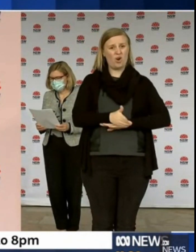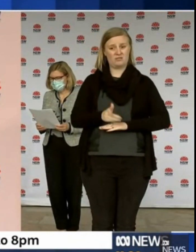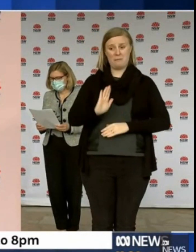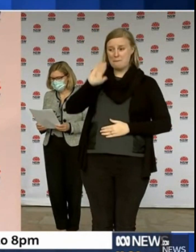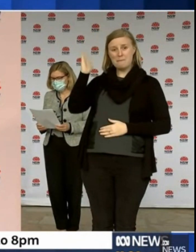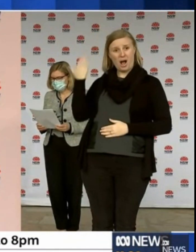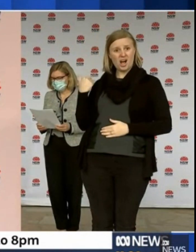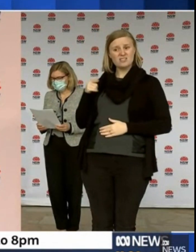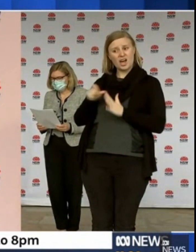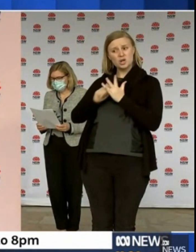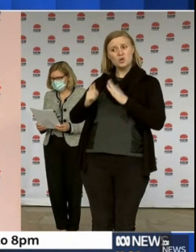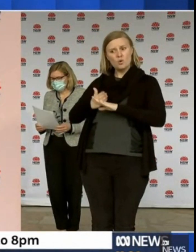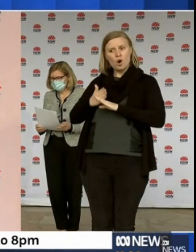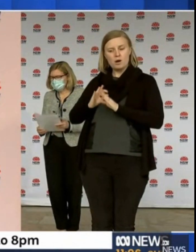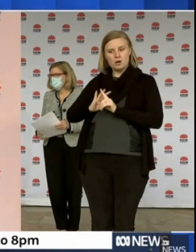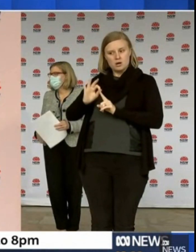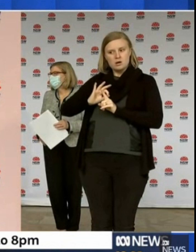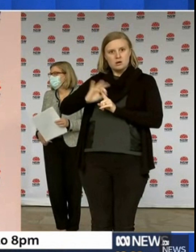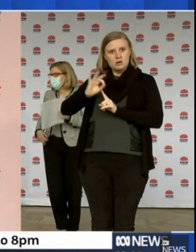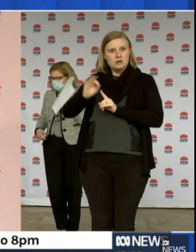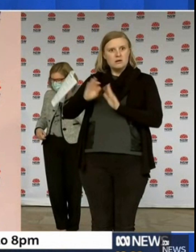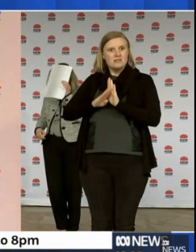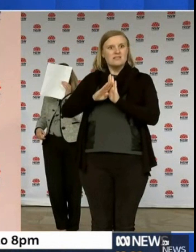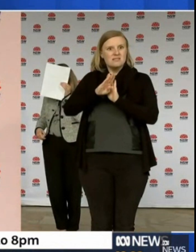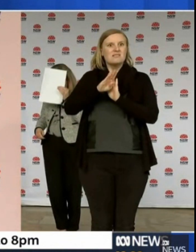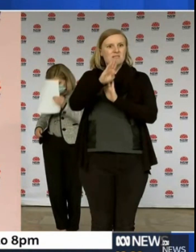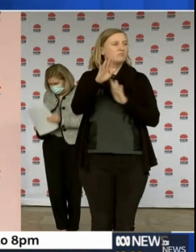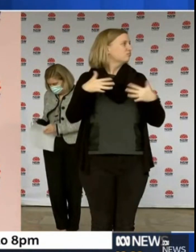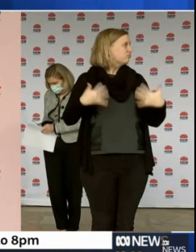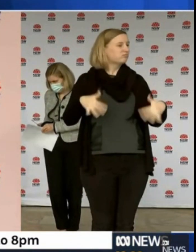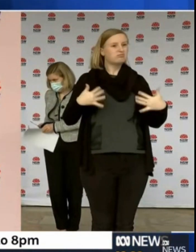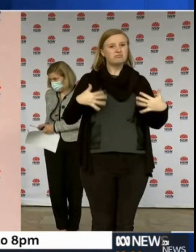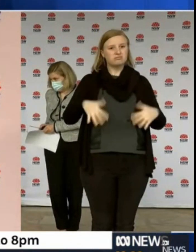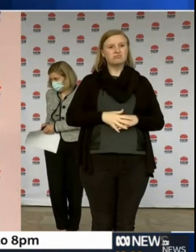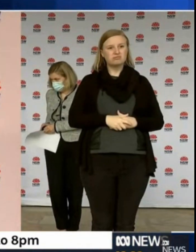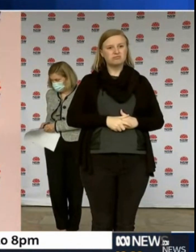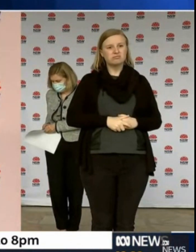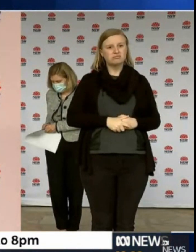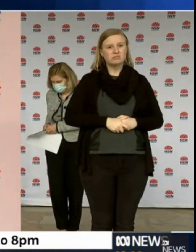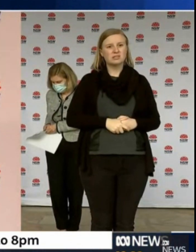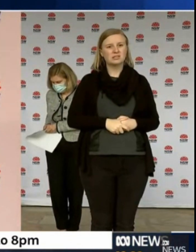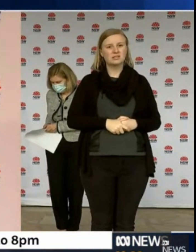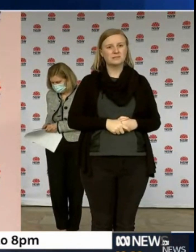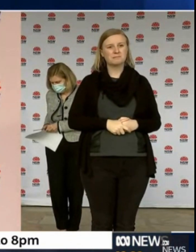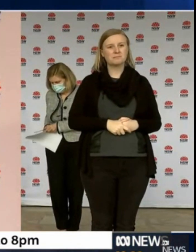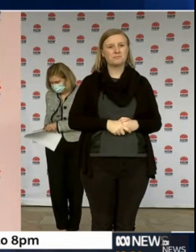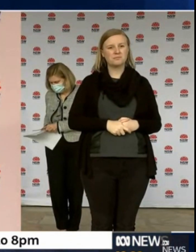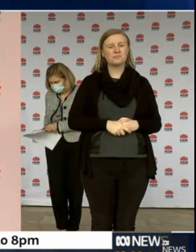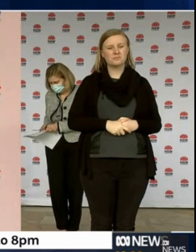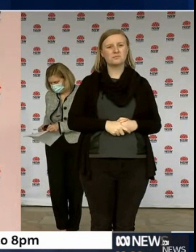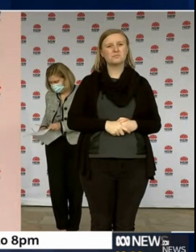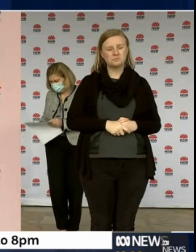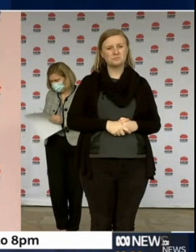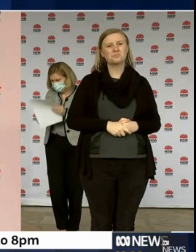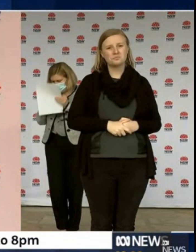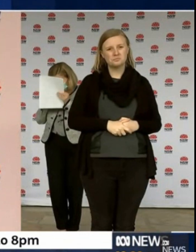the pandemic started. Can I say that I've had the opportunity to live with this every day, and I've had the opportunity